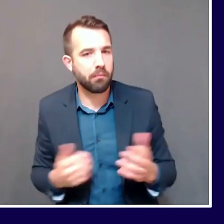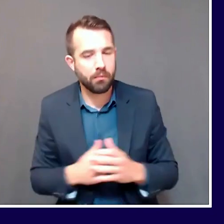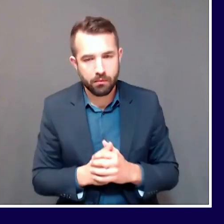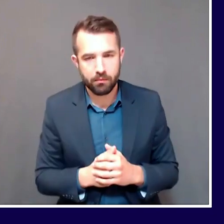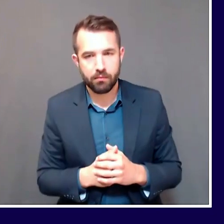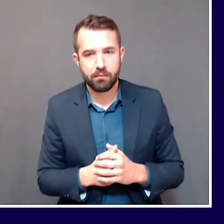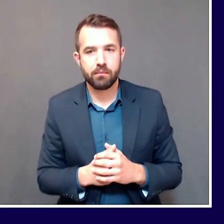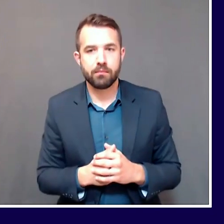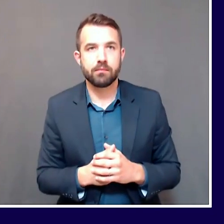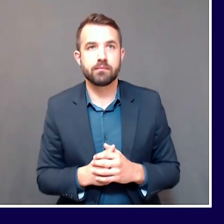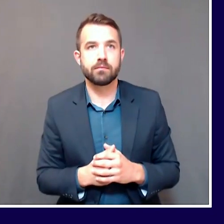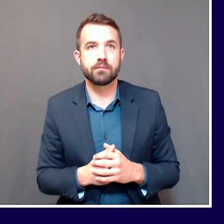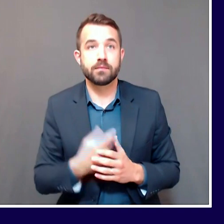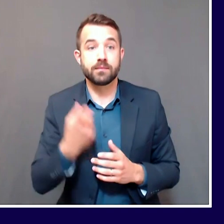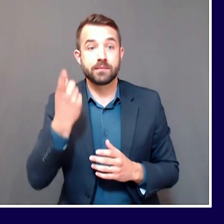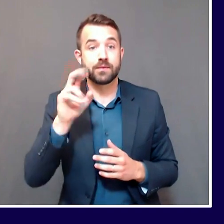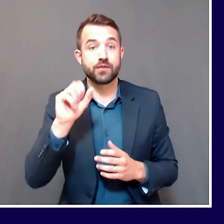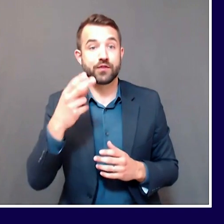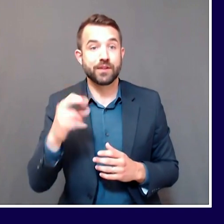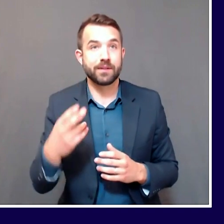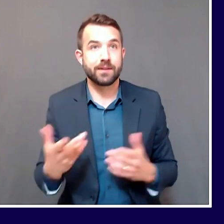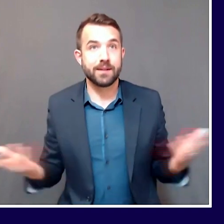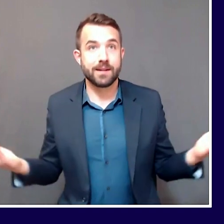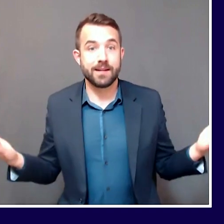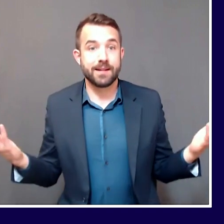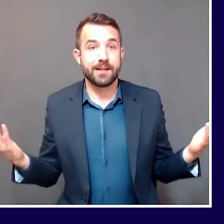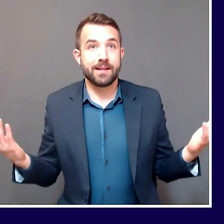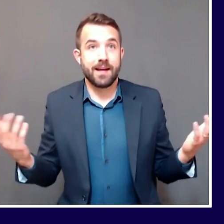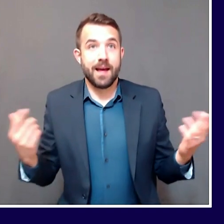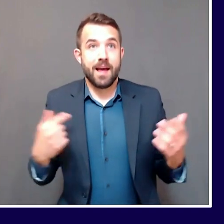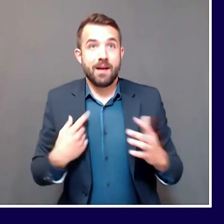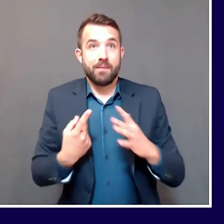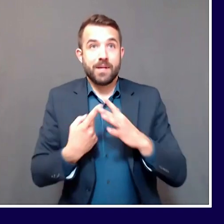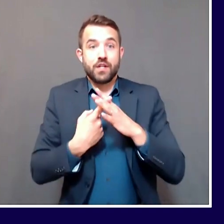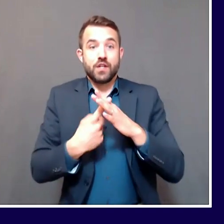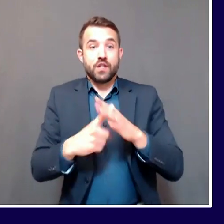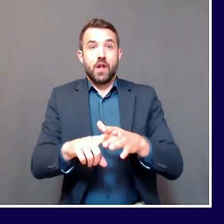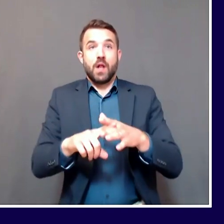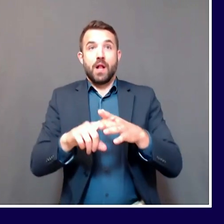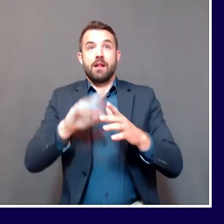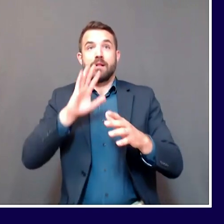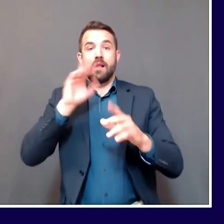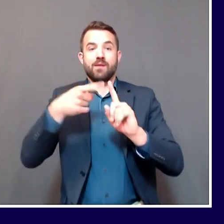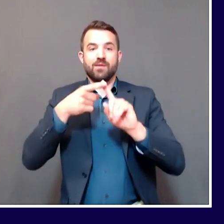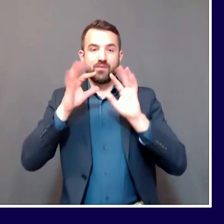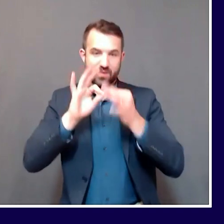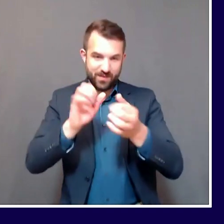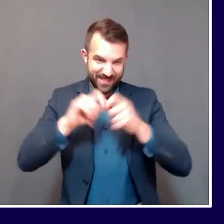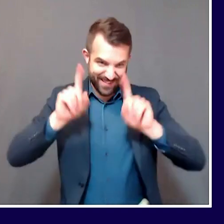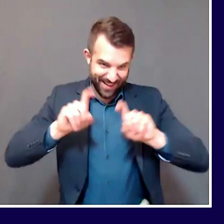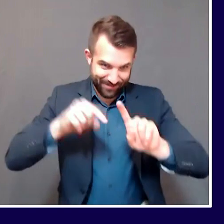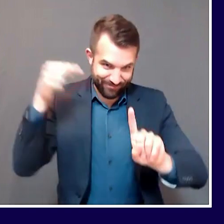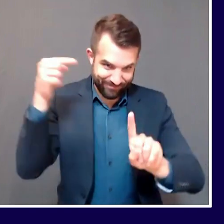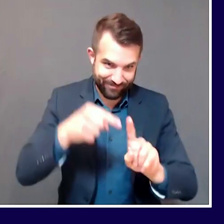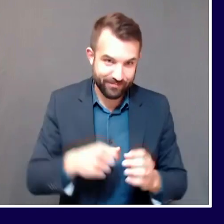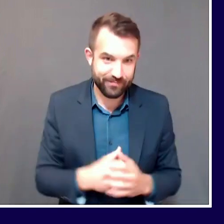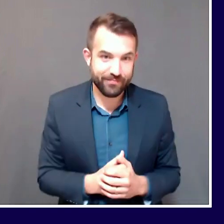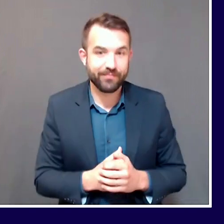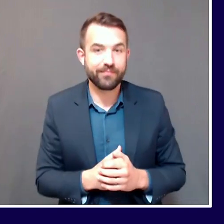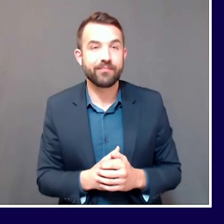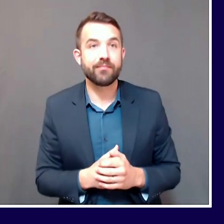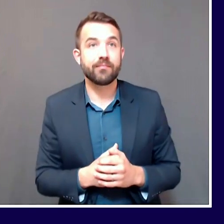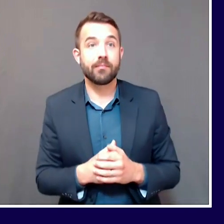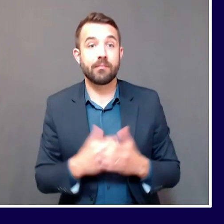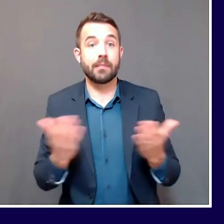Sure thing. So I'll start on the testing piece. The testing that is done across the state